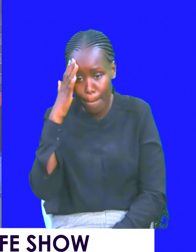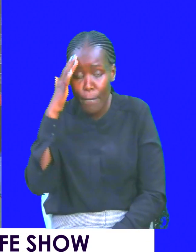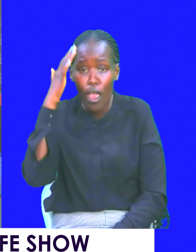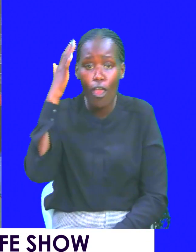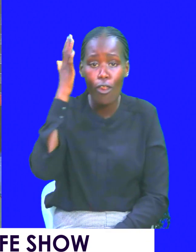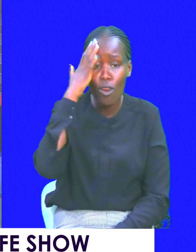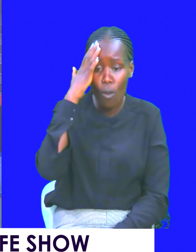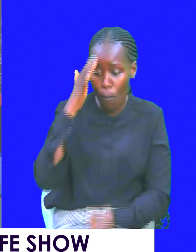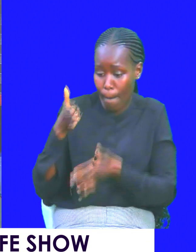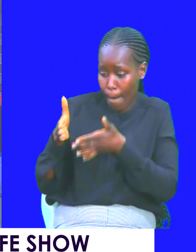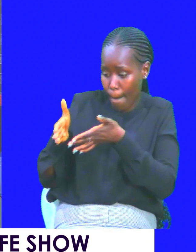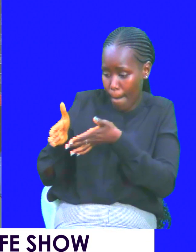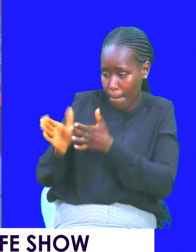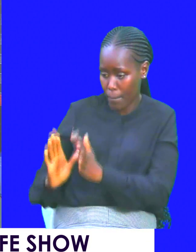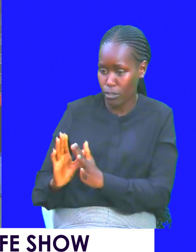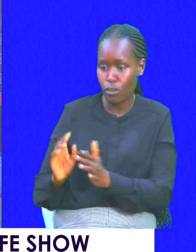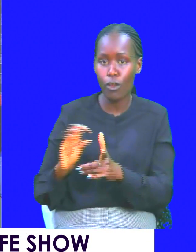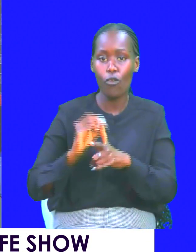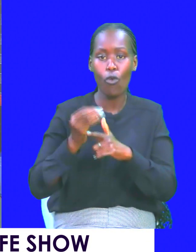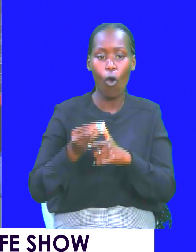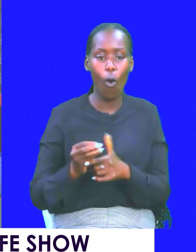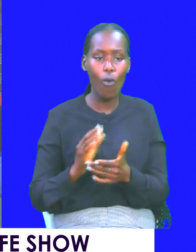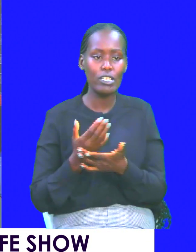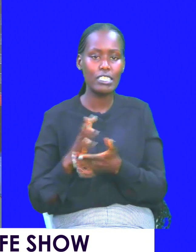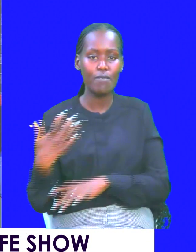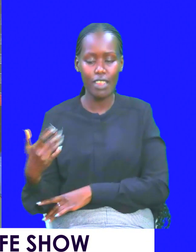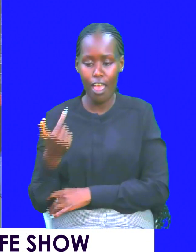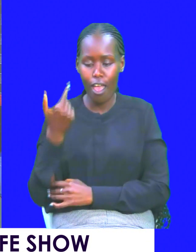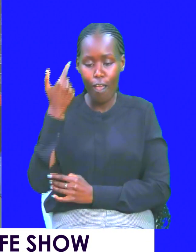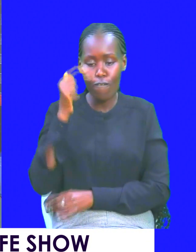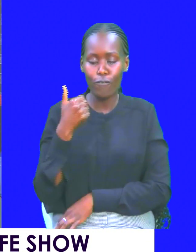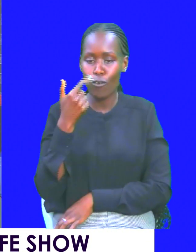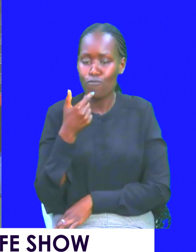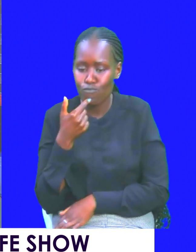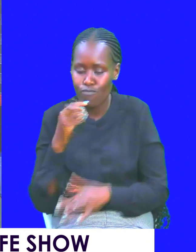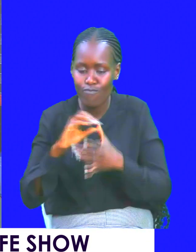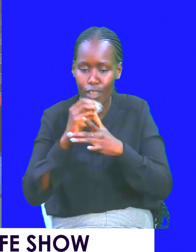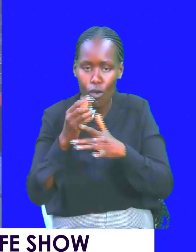recognizing somebody or something for who or what it is.